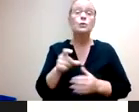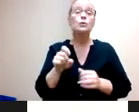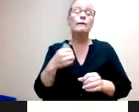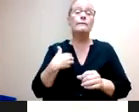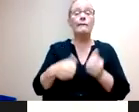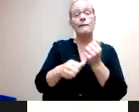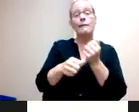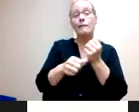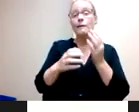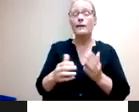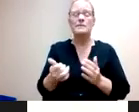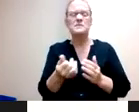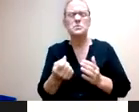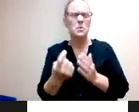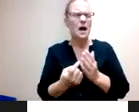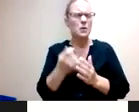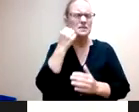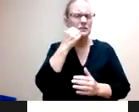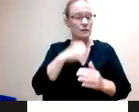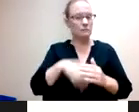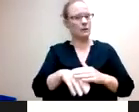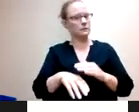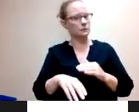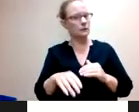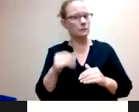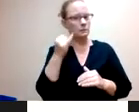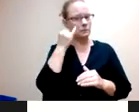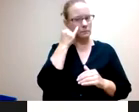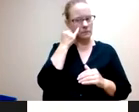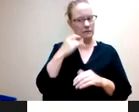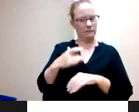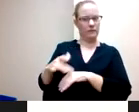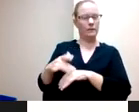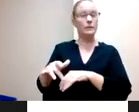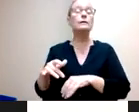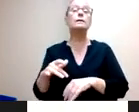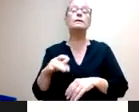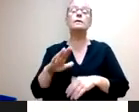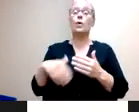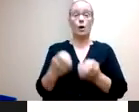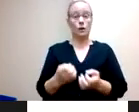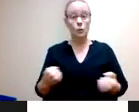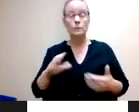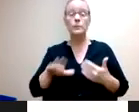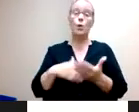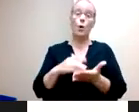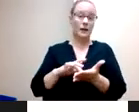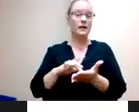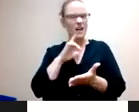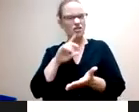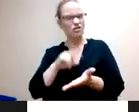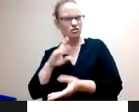couple hours a day at the maximum, if they're available, provides all equipment, all medications. And